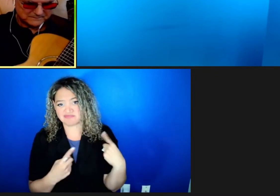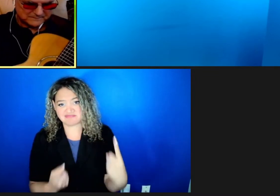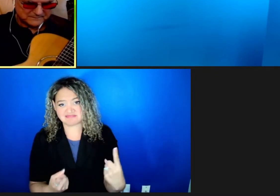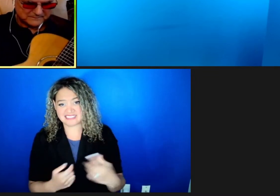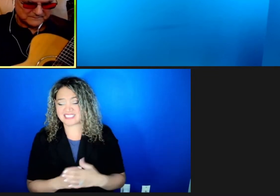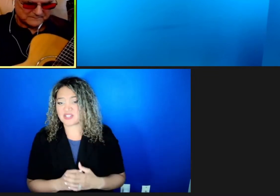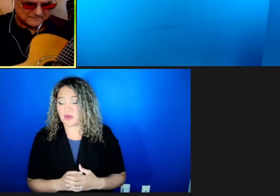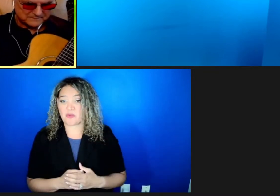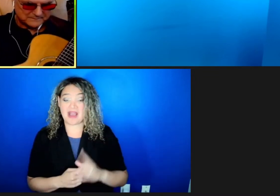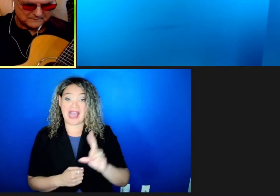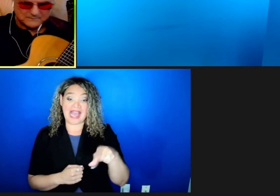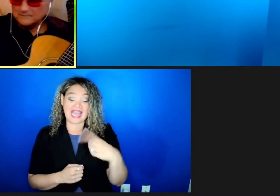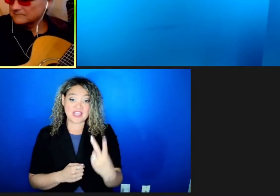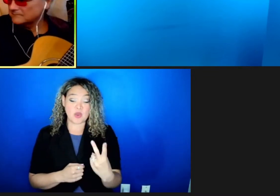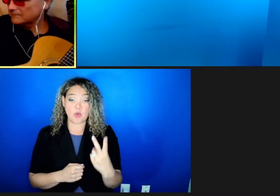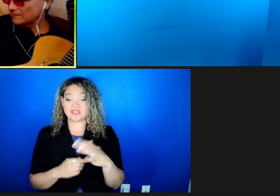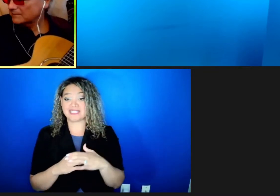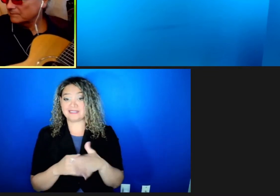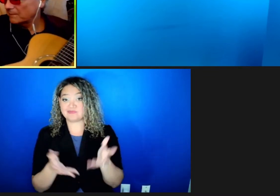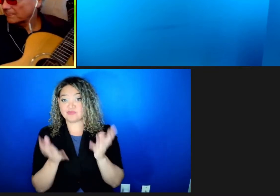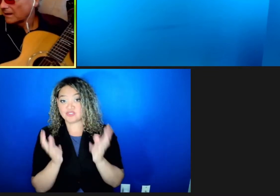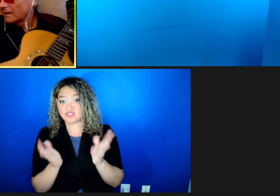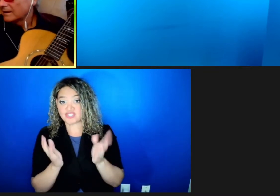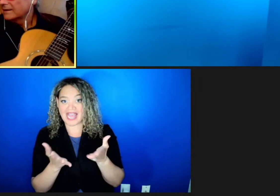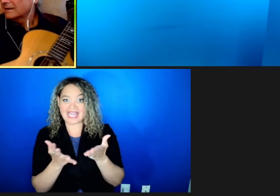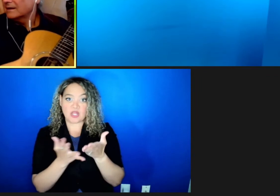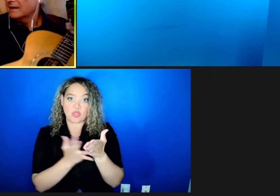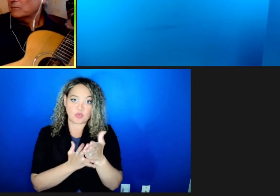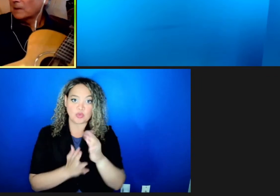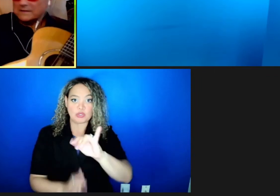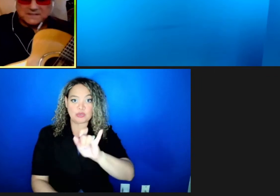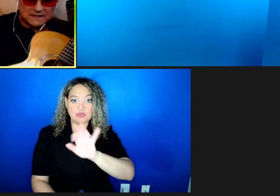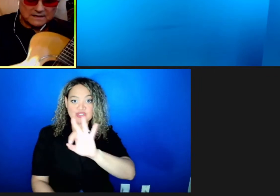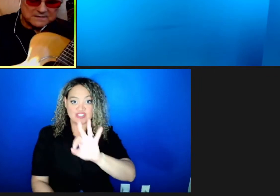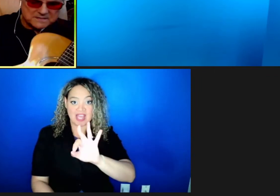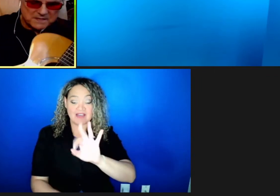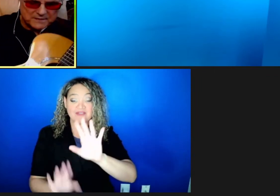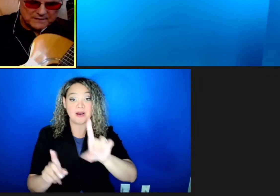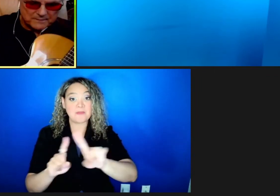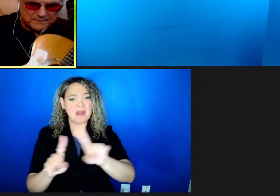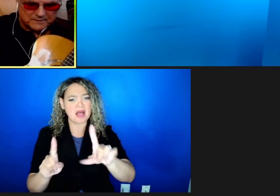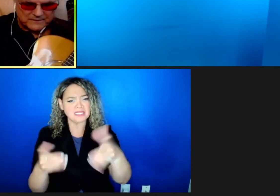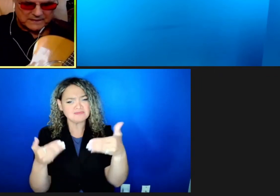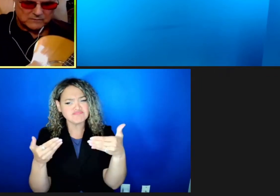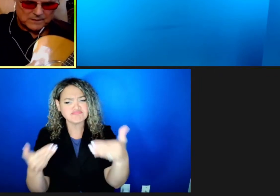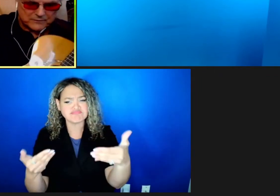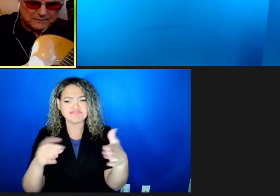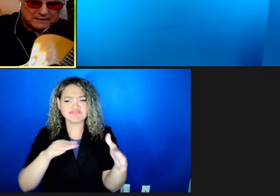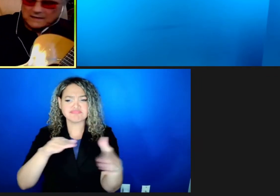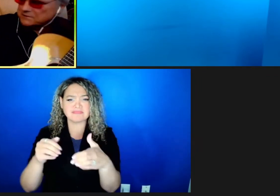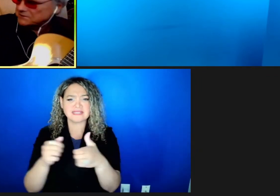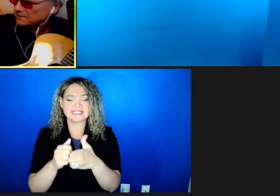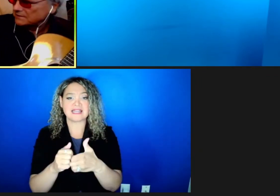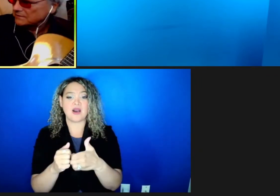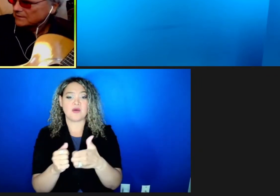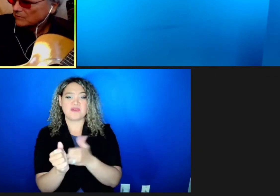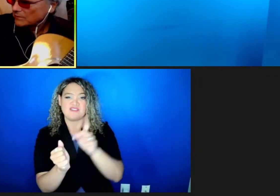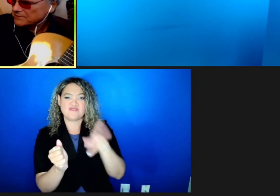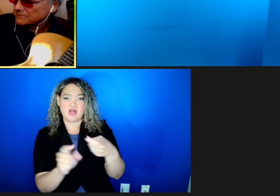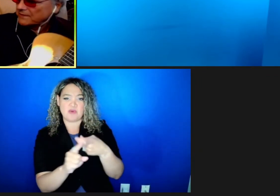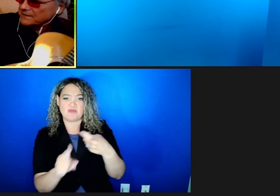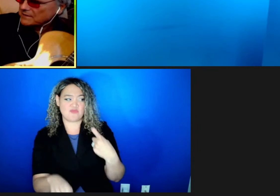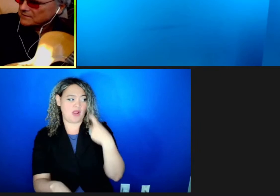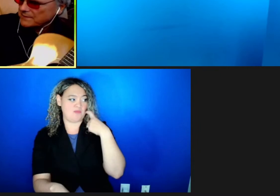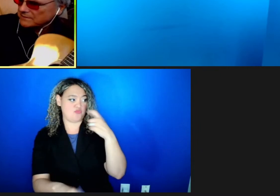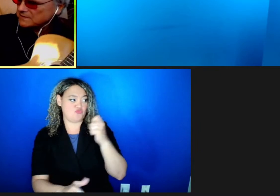only communicated through Jeff with him. Well, let's get on to some of the follow-up from the last show. Yes. What did